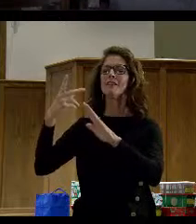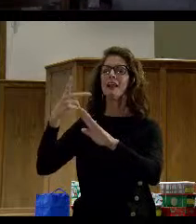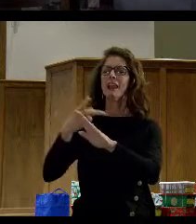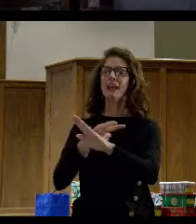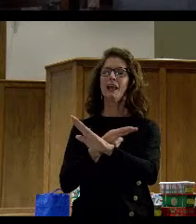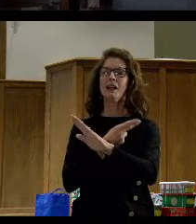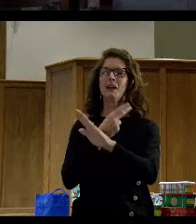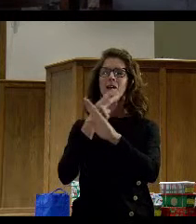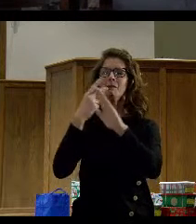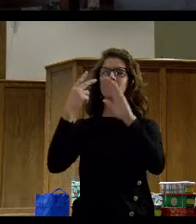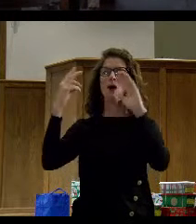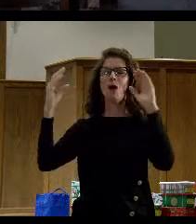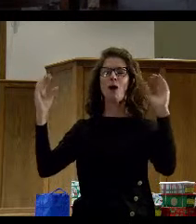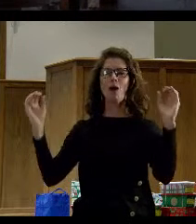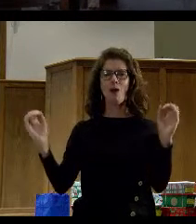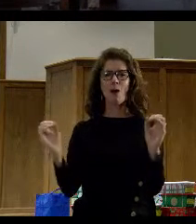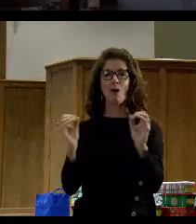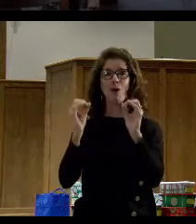Lamb. Oh,